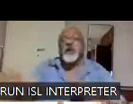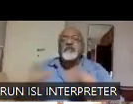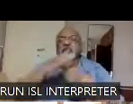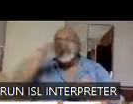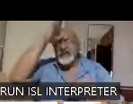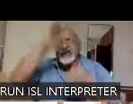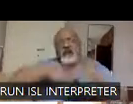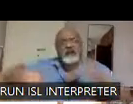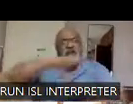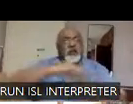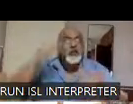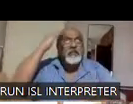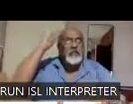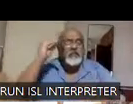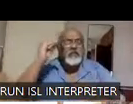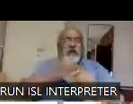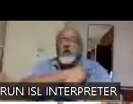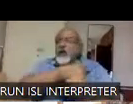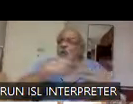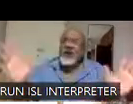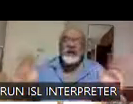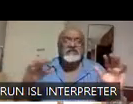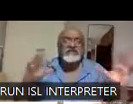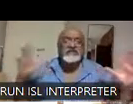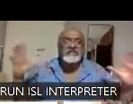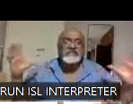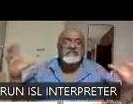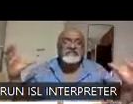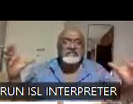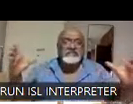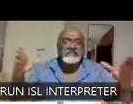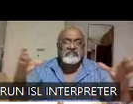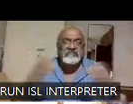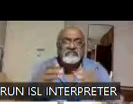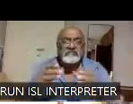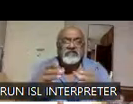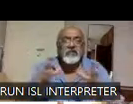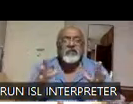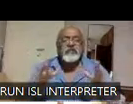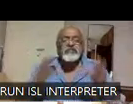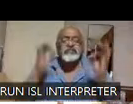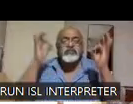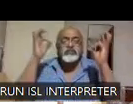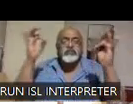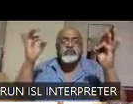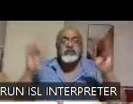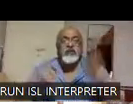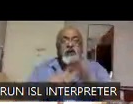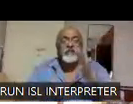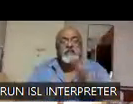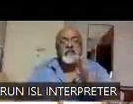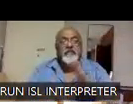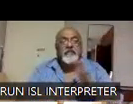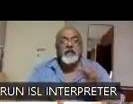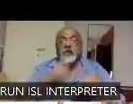disability, started talking, as I told you, the disability sector, if it was a person with orthopedic